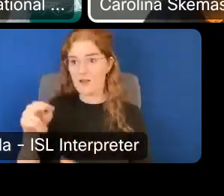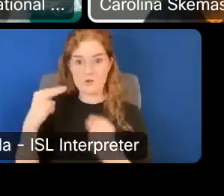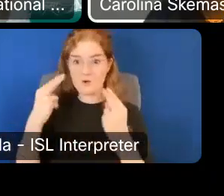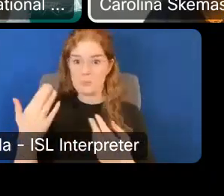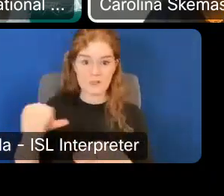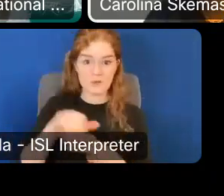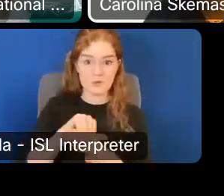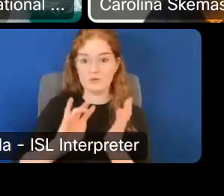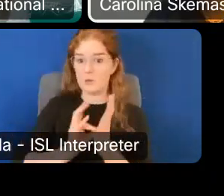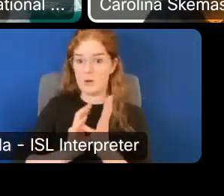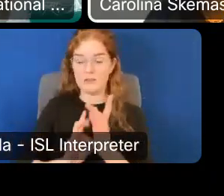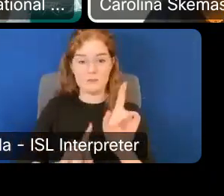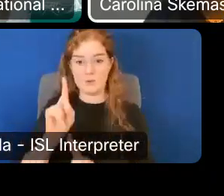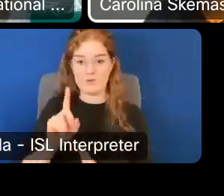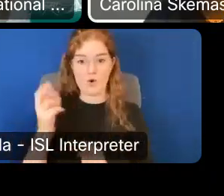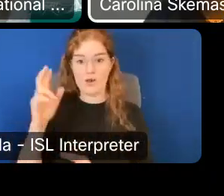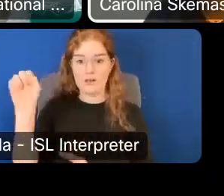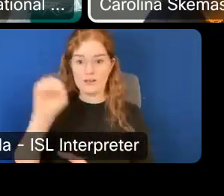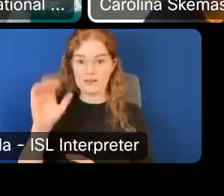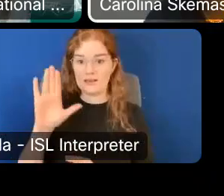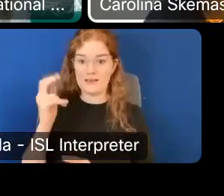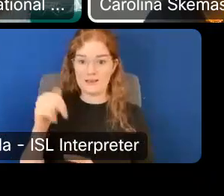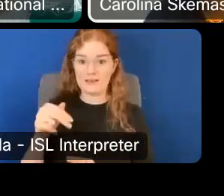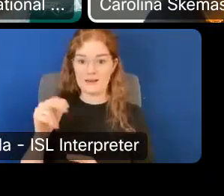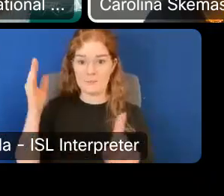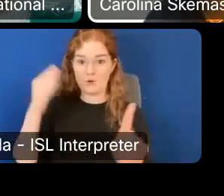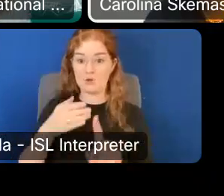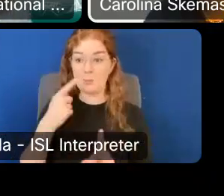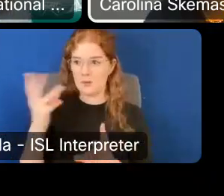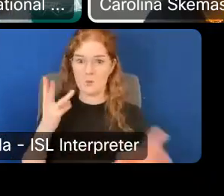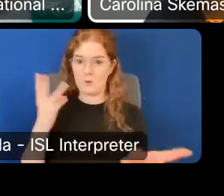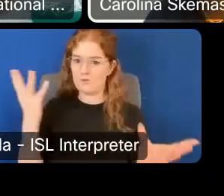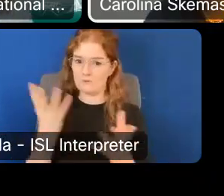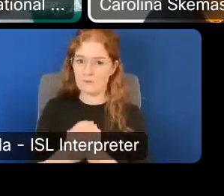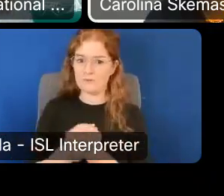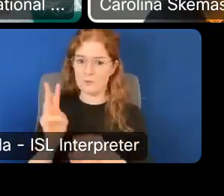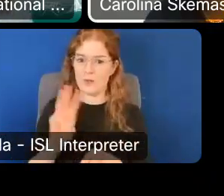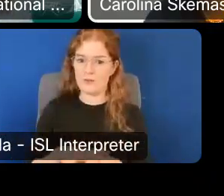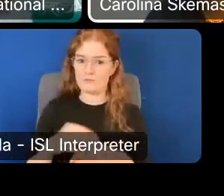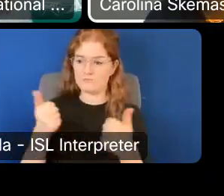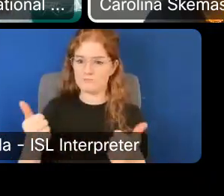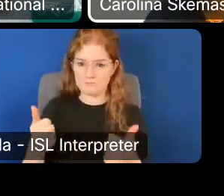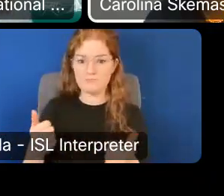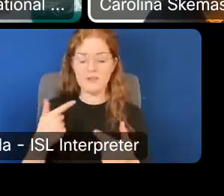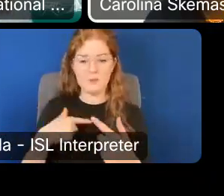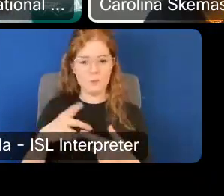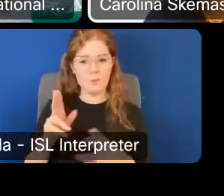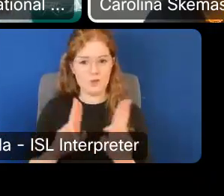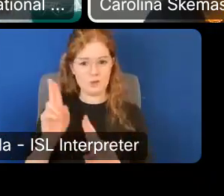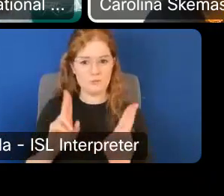quality improvement approach or the lean approach, but they are so complementary of each other that they work so well together that, you know, you shouldn't